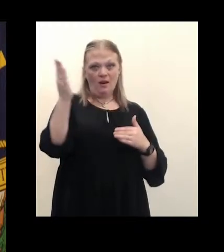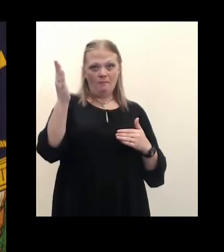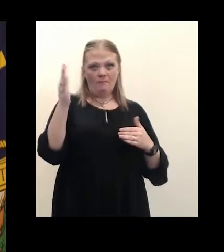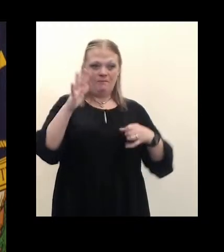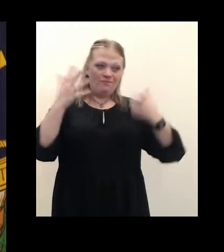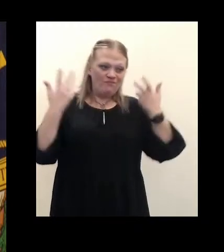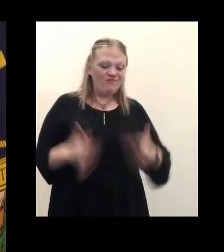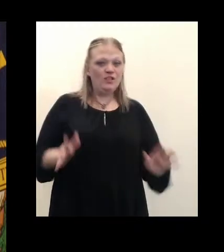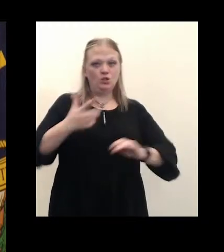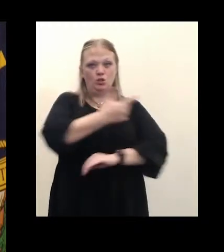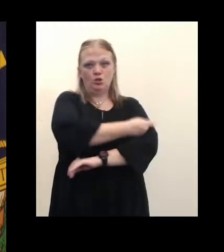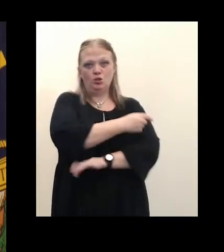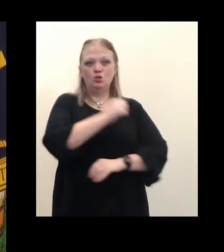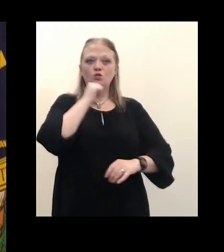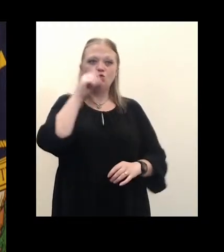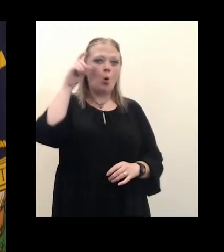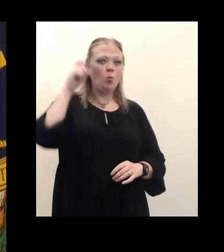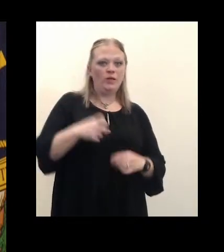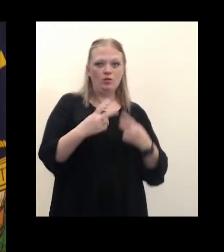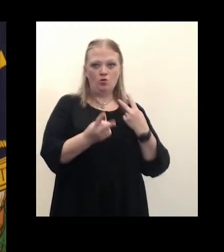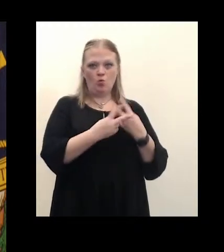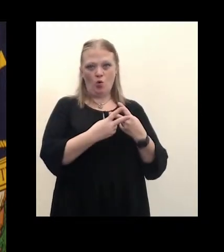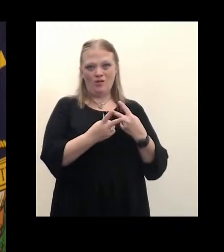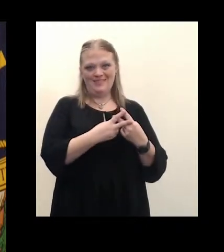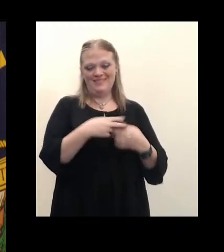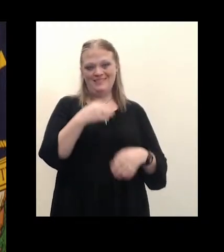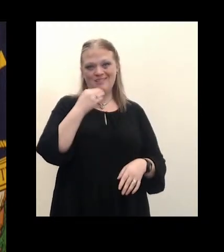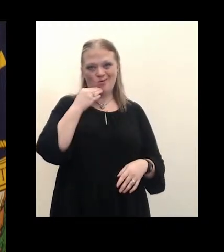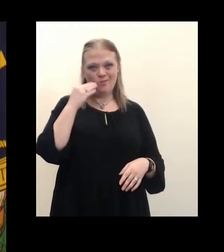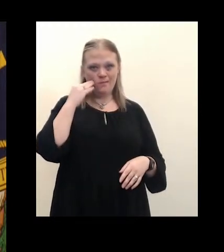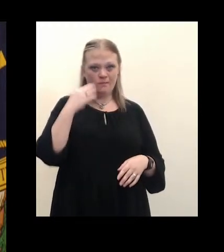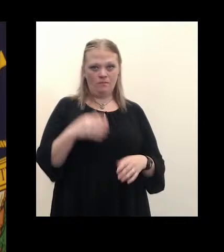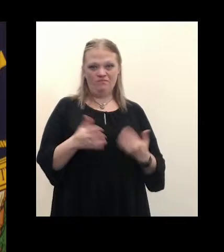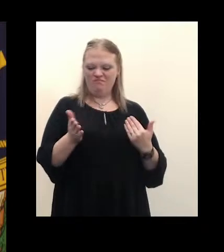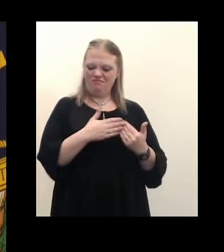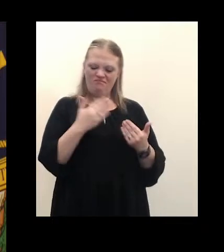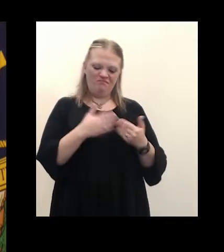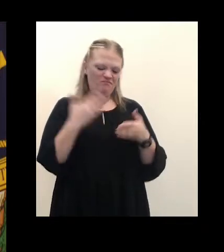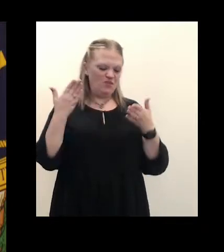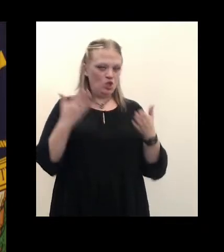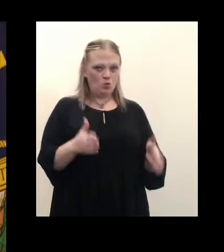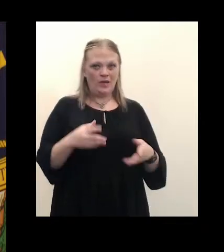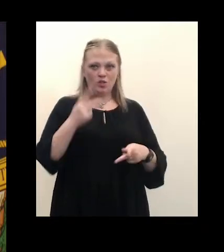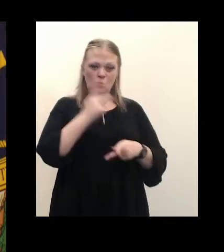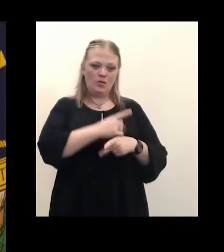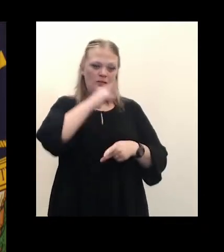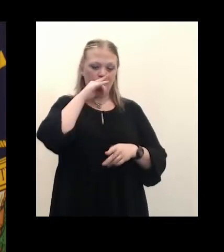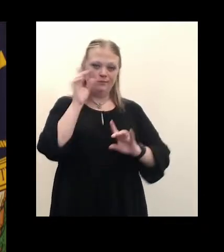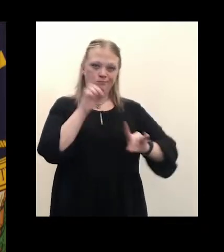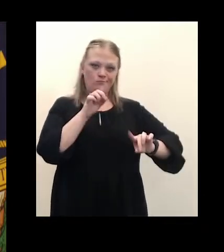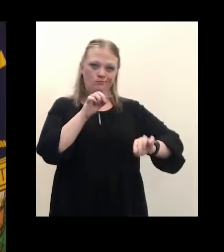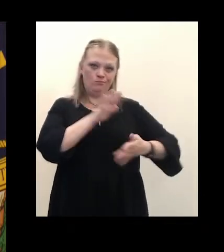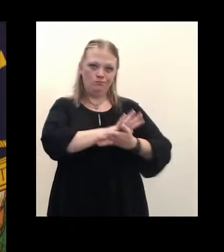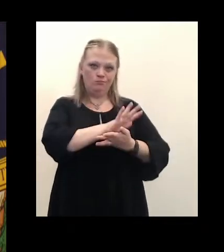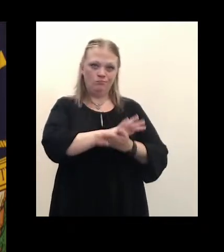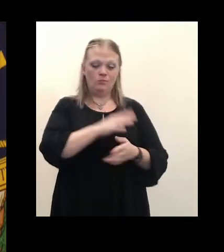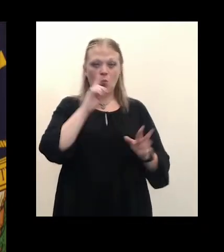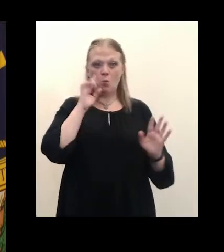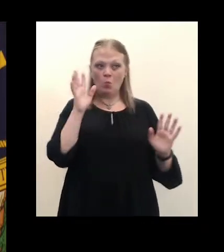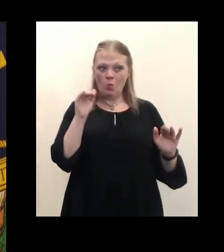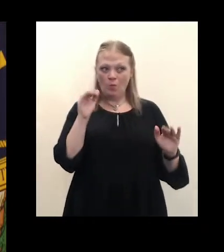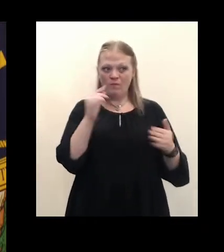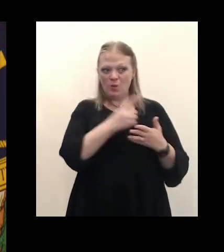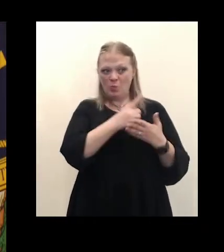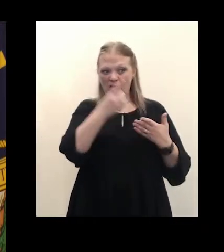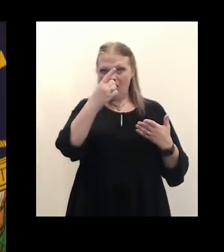vaccinated, do not need to quarantine at home. So that is the easiest way to keep kids in school. And hopefully in another week and a